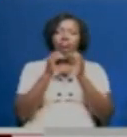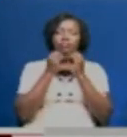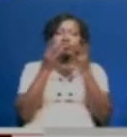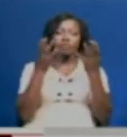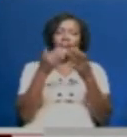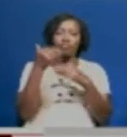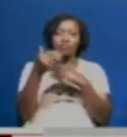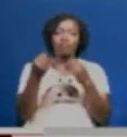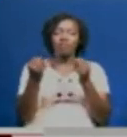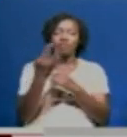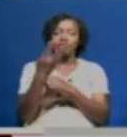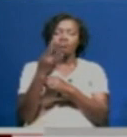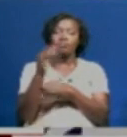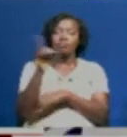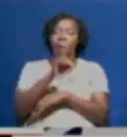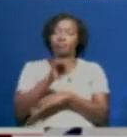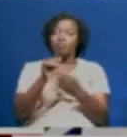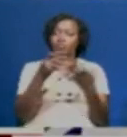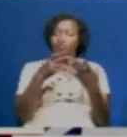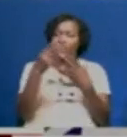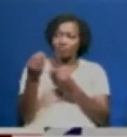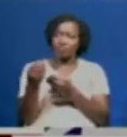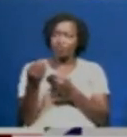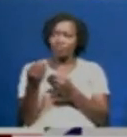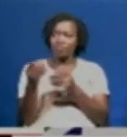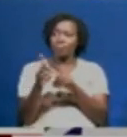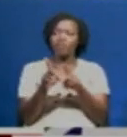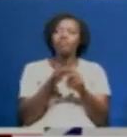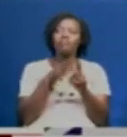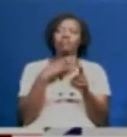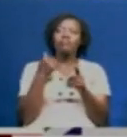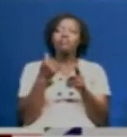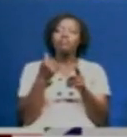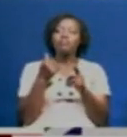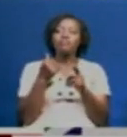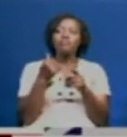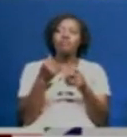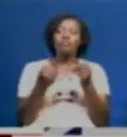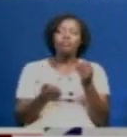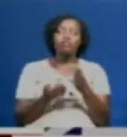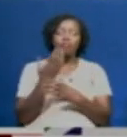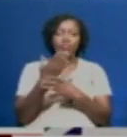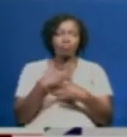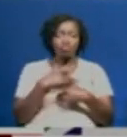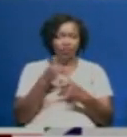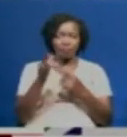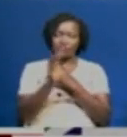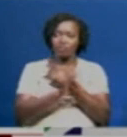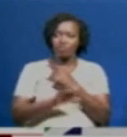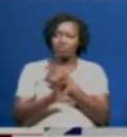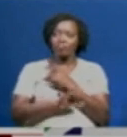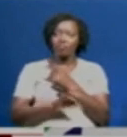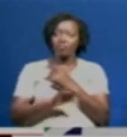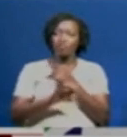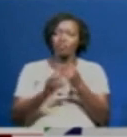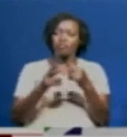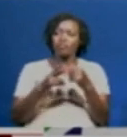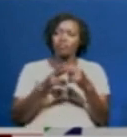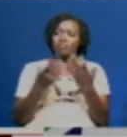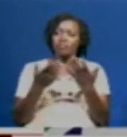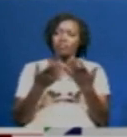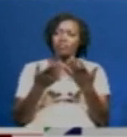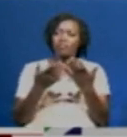that is valid. That is where we are going. Further, we want to spy interest in the country. So far, all the satellite imagery we use in the